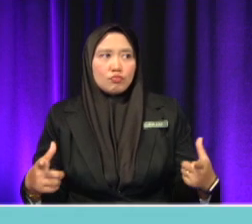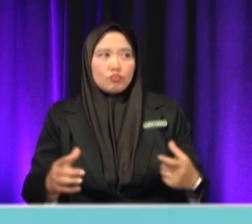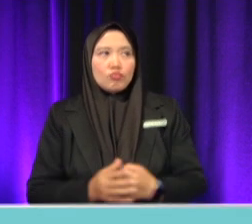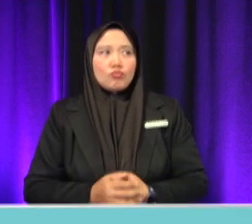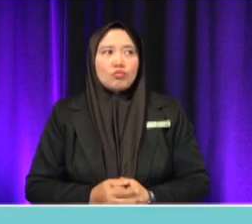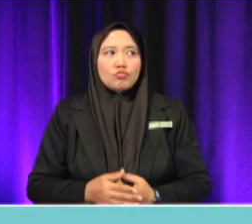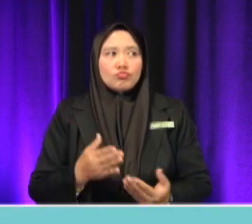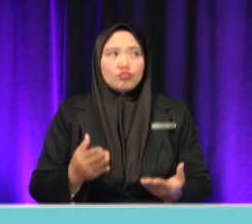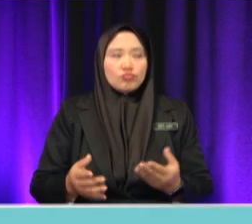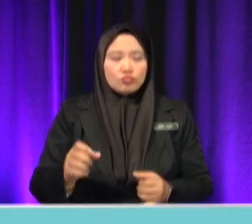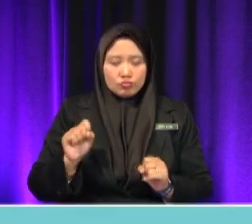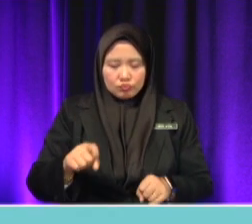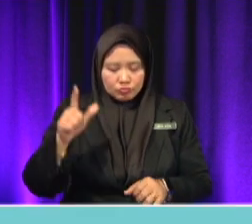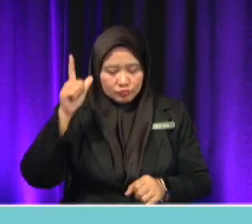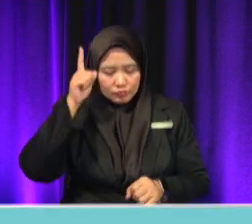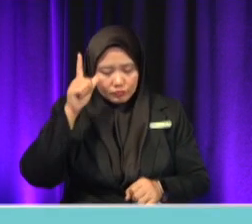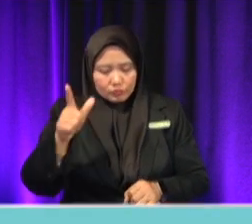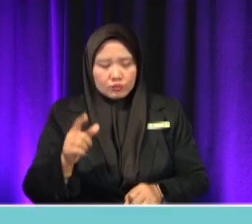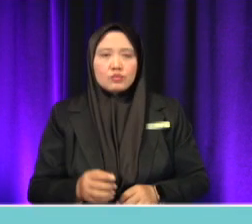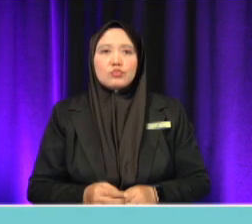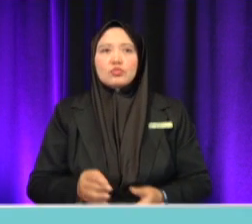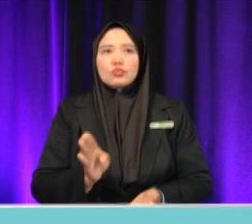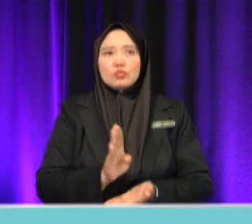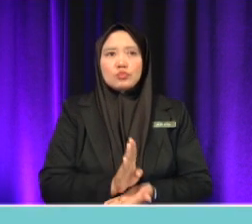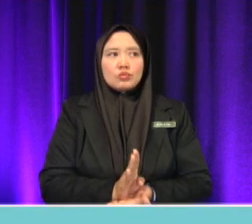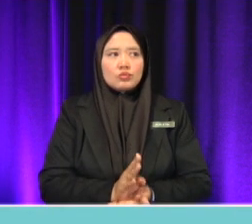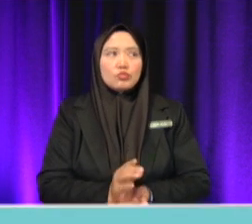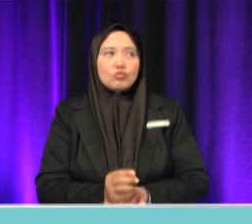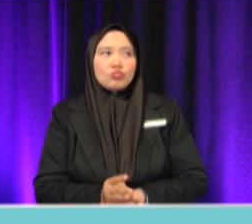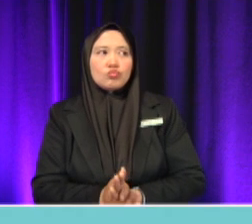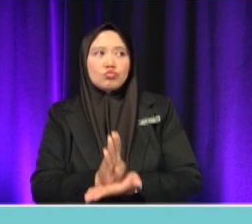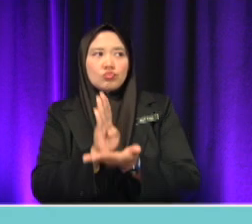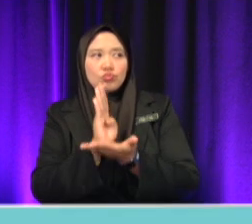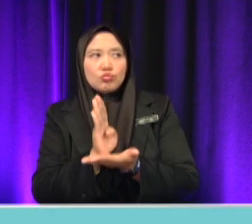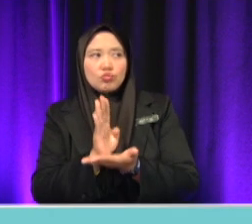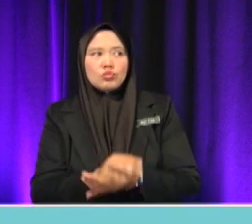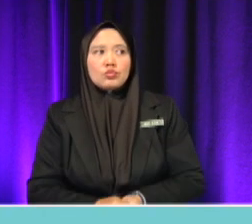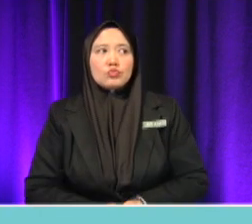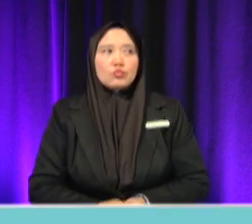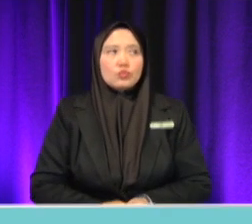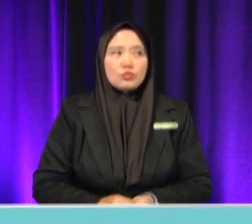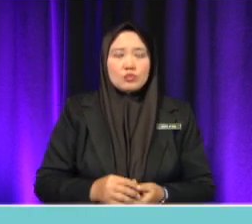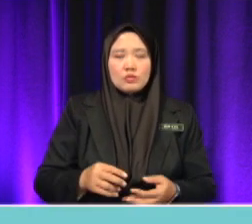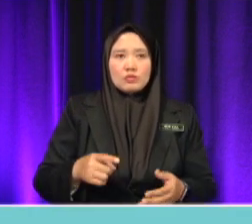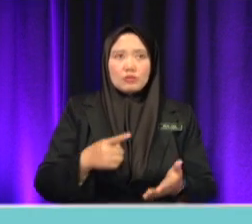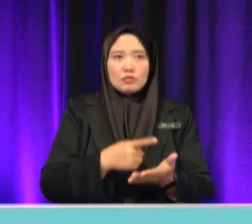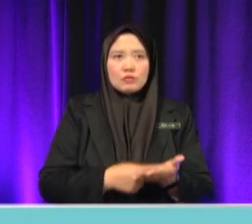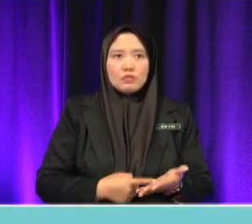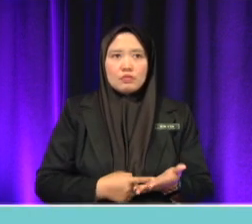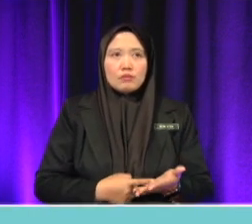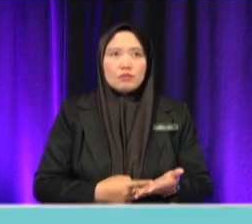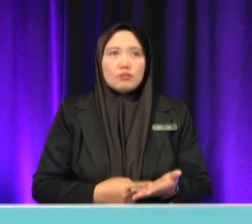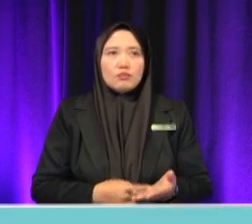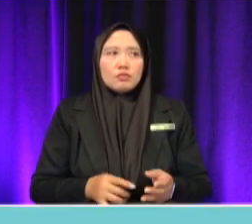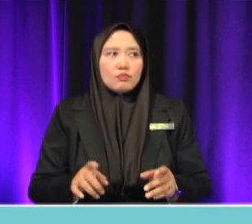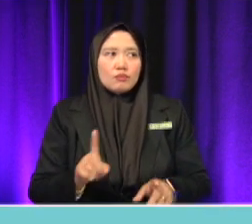their stories and perhaps you too can be inspired to lend a hand. When 5-year-old Canadian Hannah Taylor saw a homeless man eating